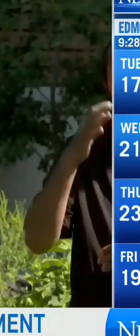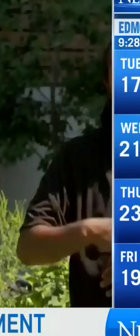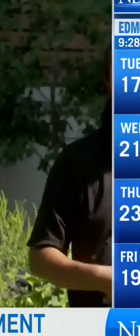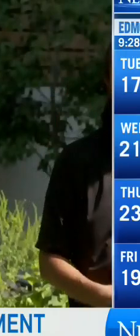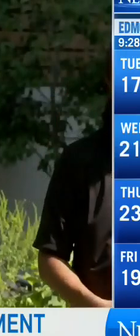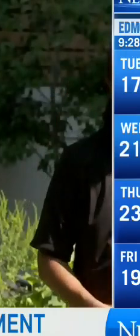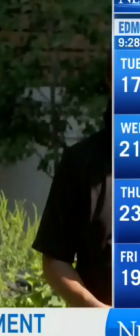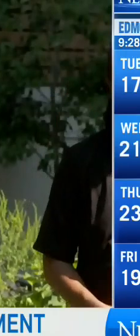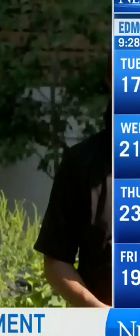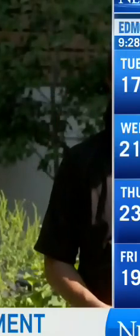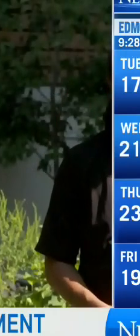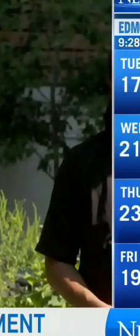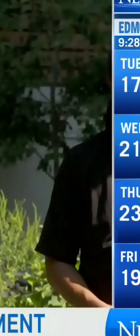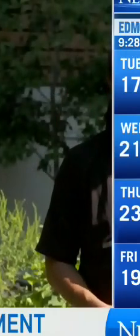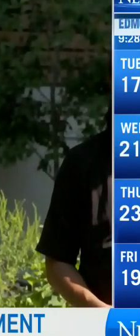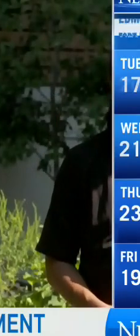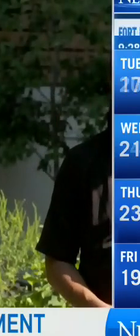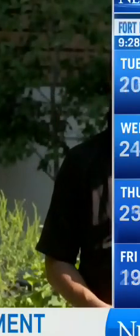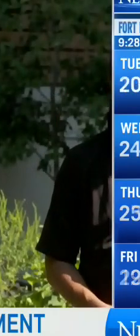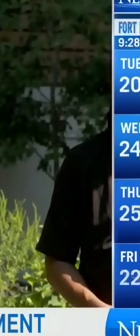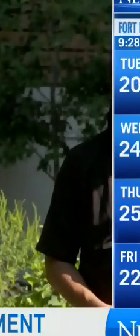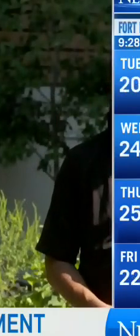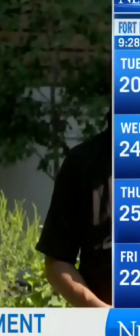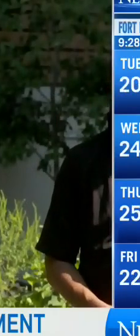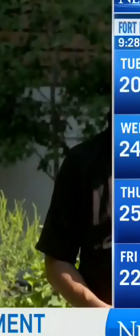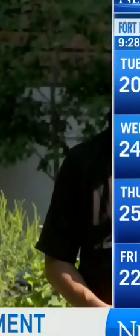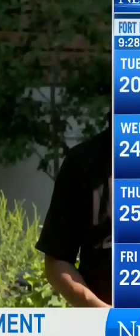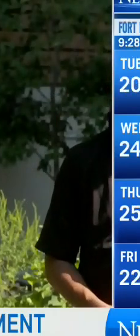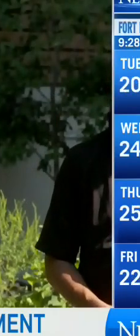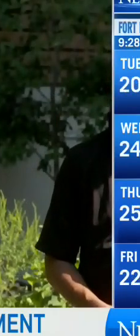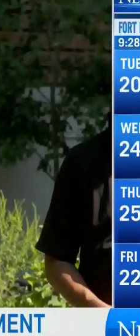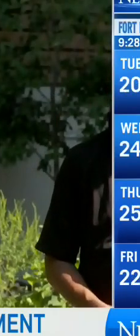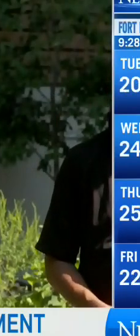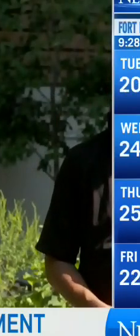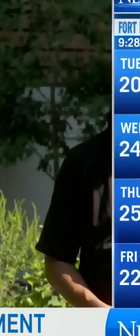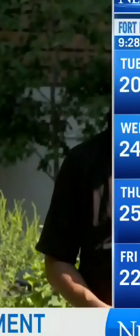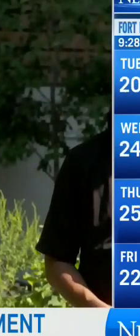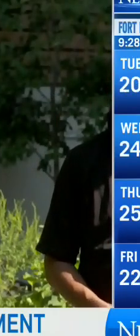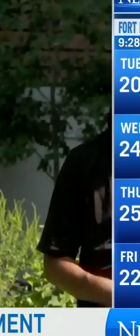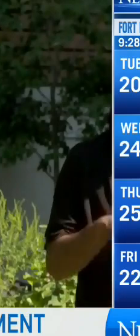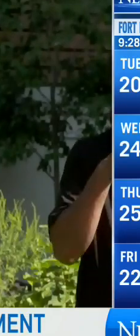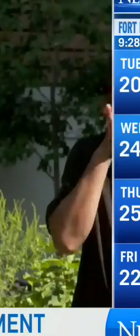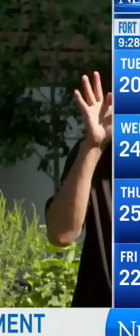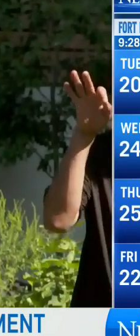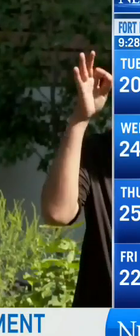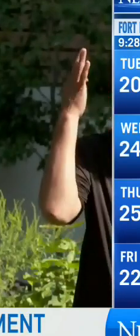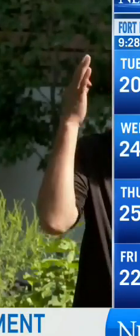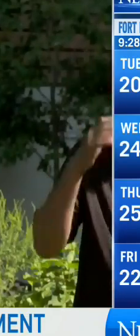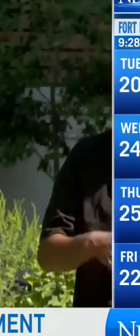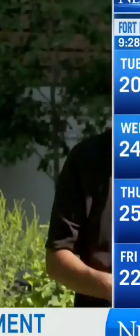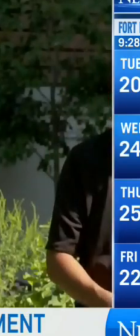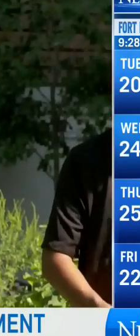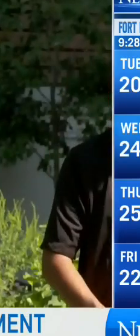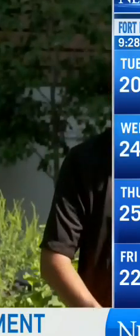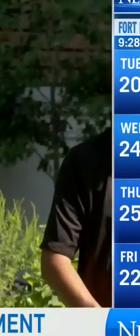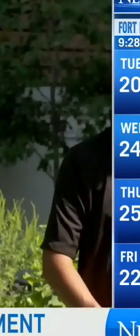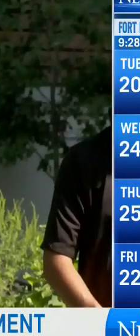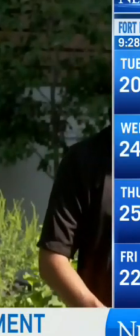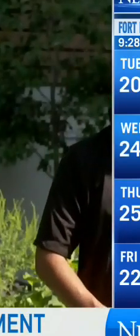le reinvestment plan into affordable housing, and we need to